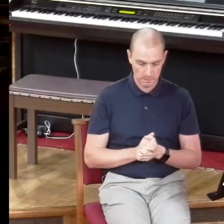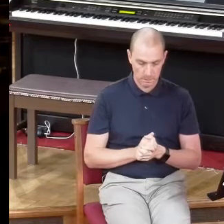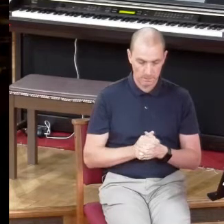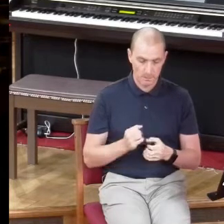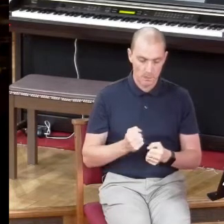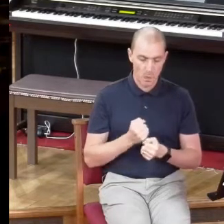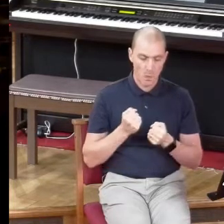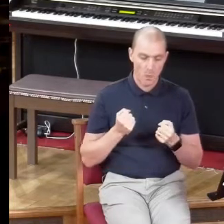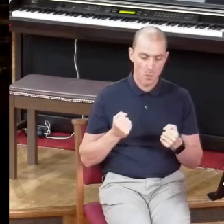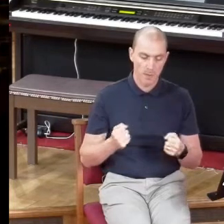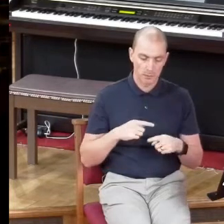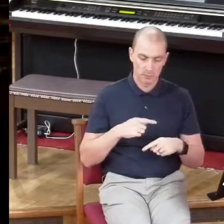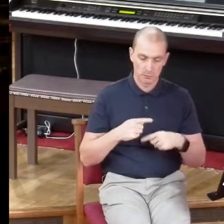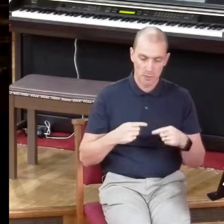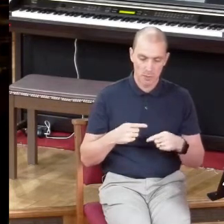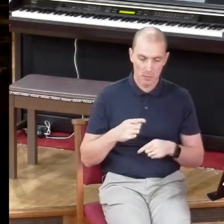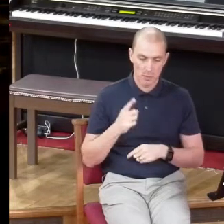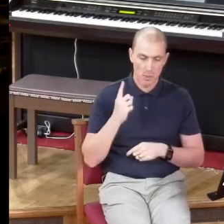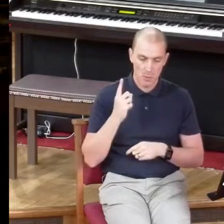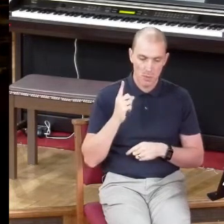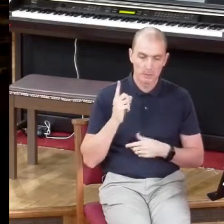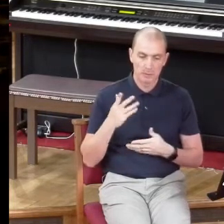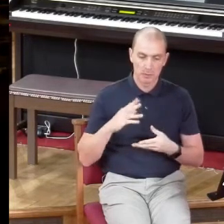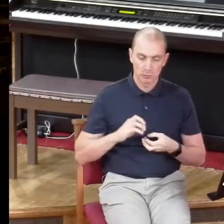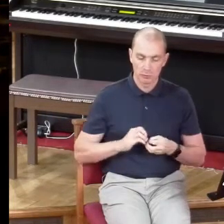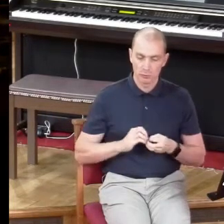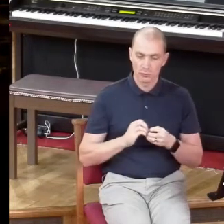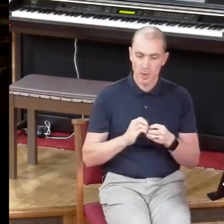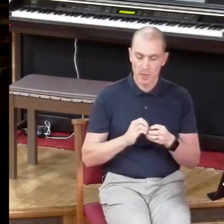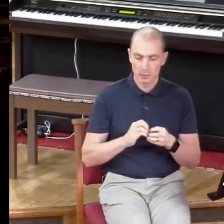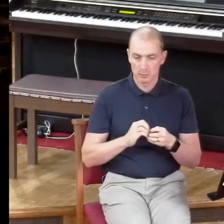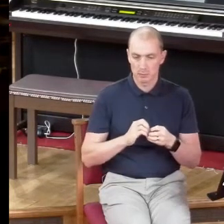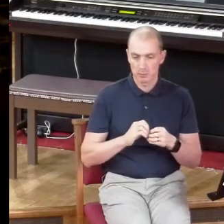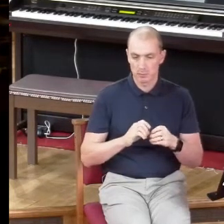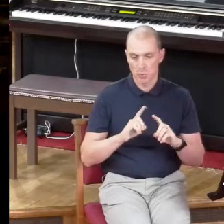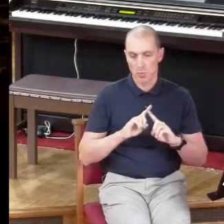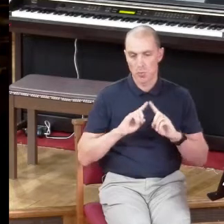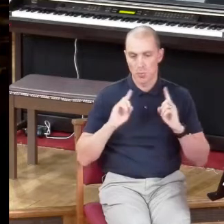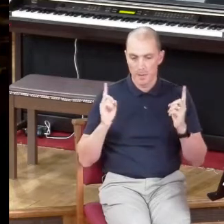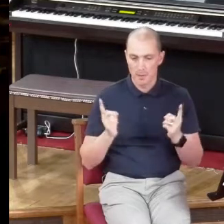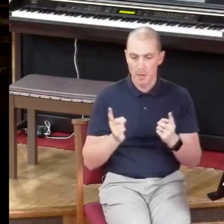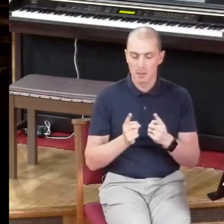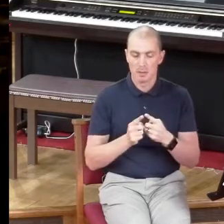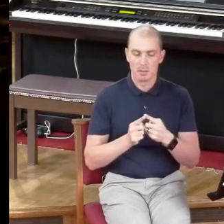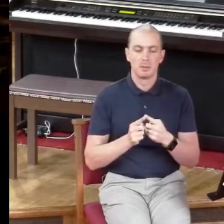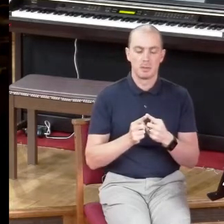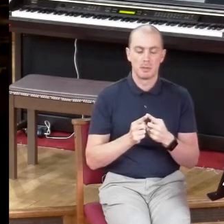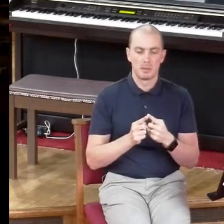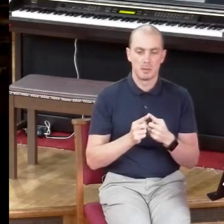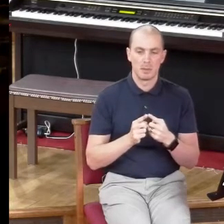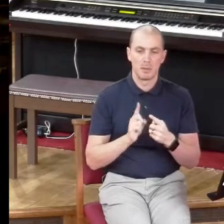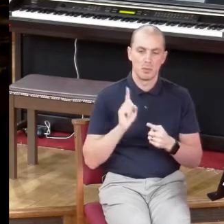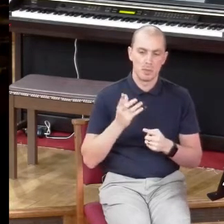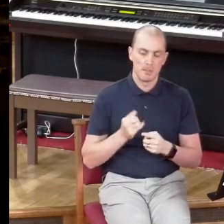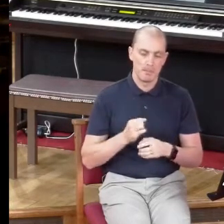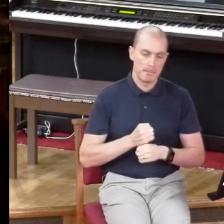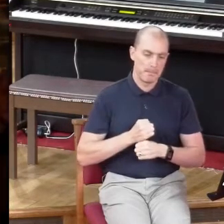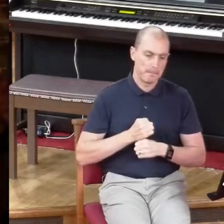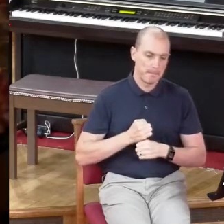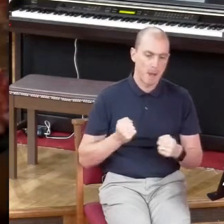Almighty and eternal God, the God who created the whole universe, the God who has power beyond all